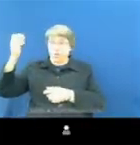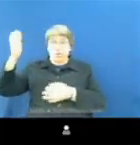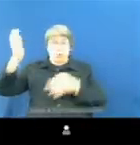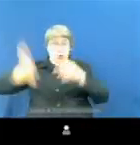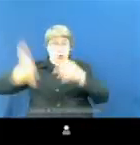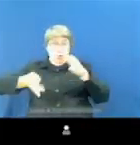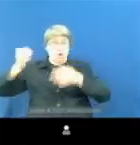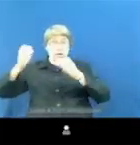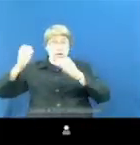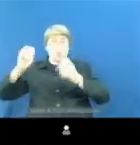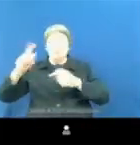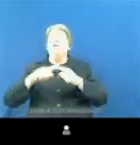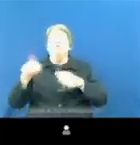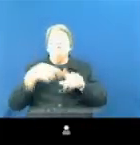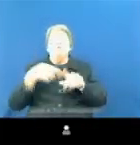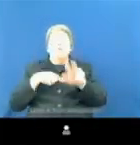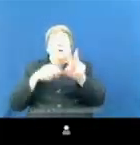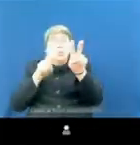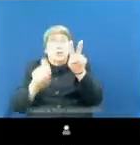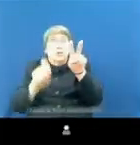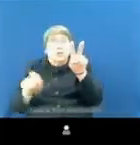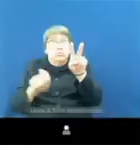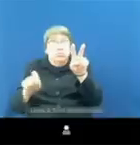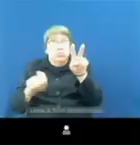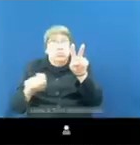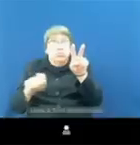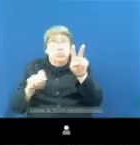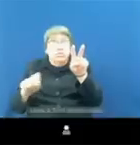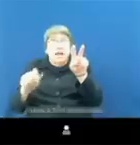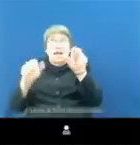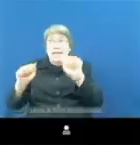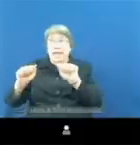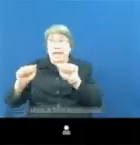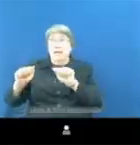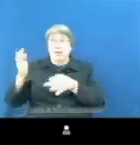don't write derogatory things about the judge.